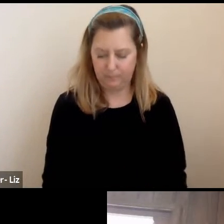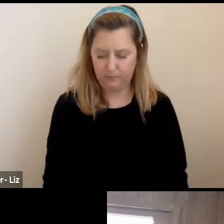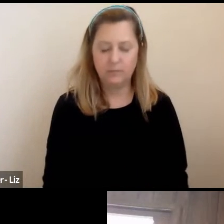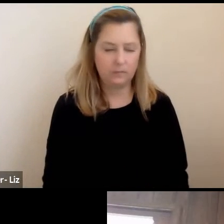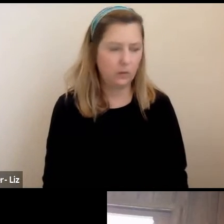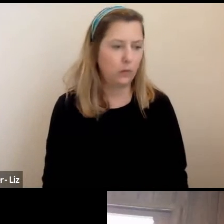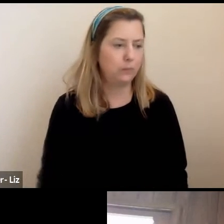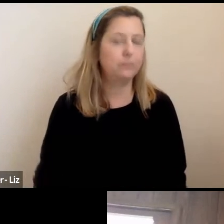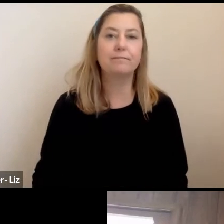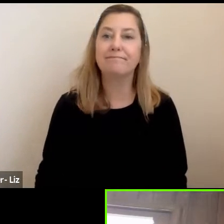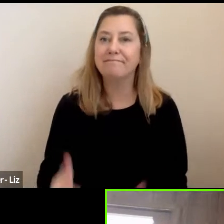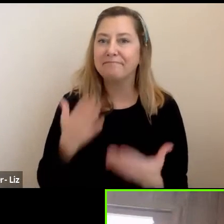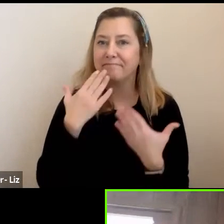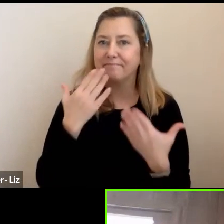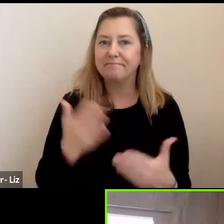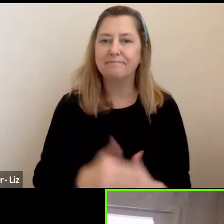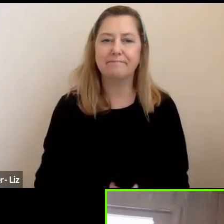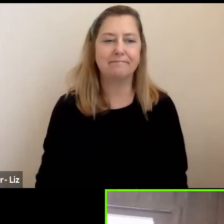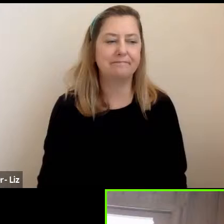Okay. Thank you.